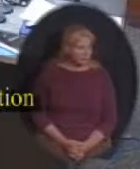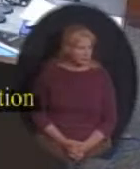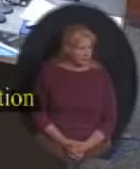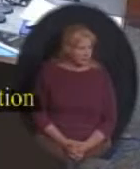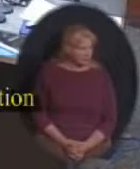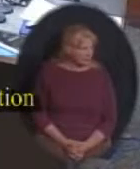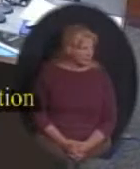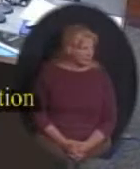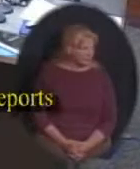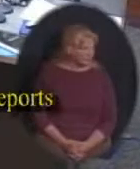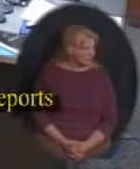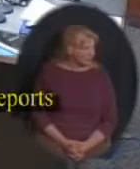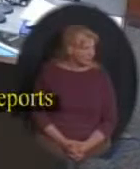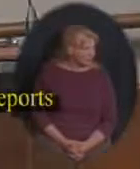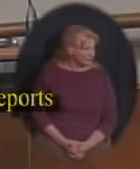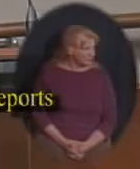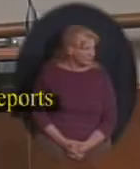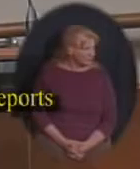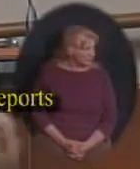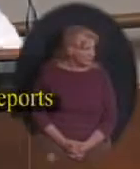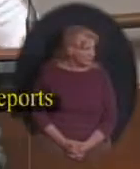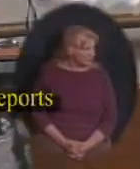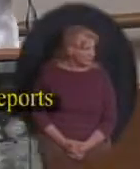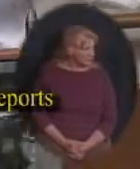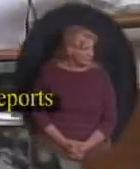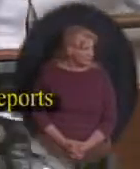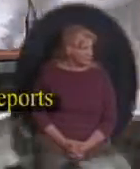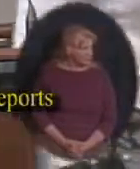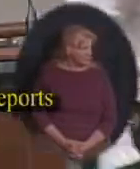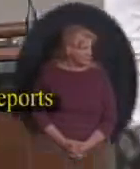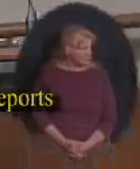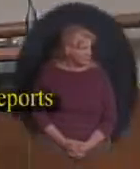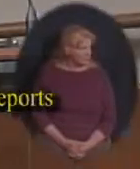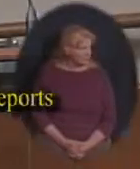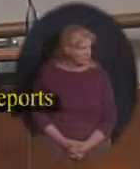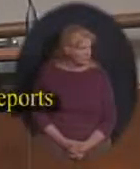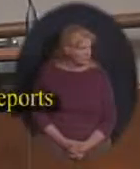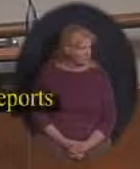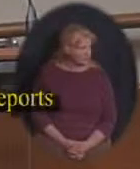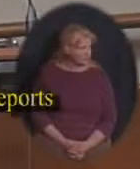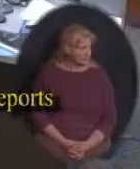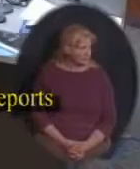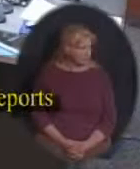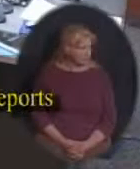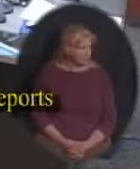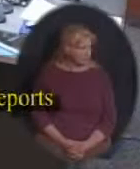Ma'am, could we? Good evening. Could we have you fill out the card? Okay.